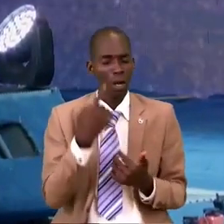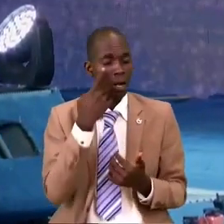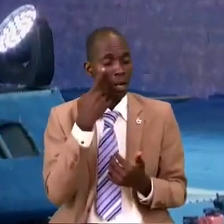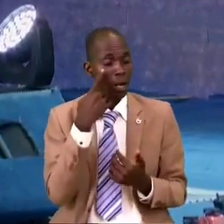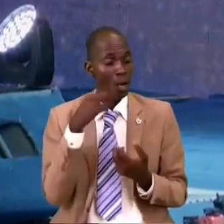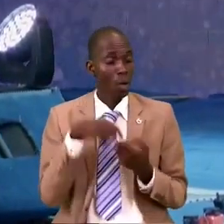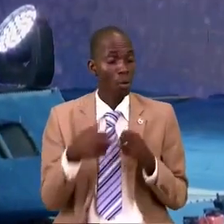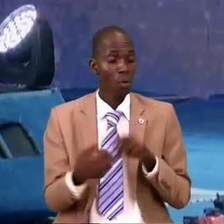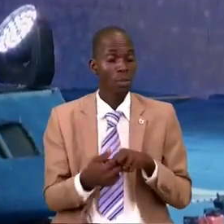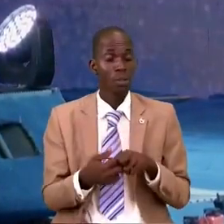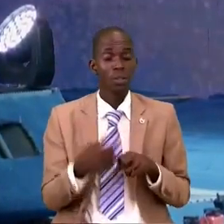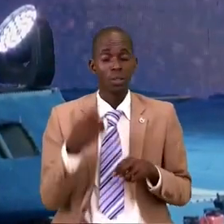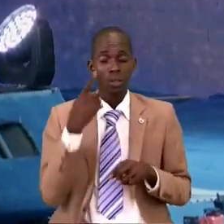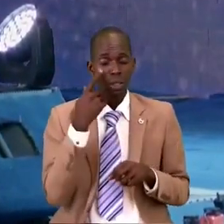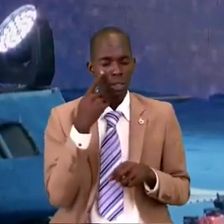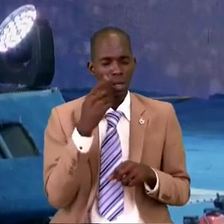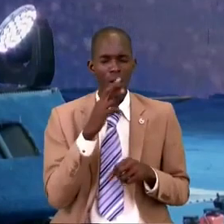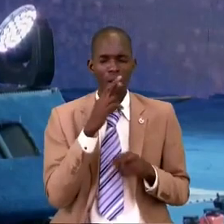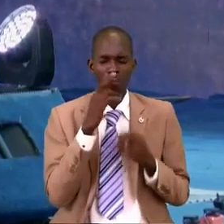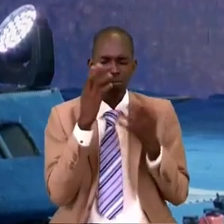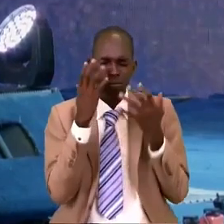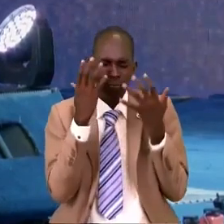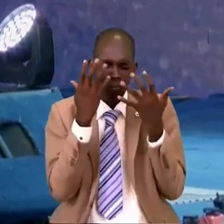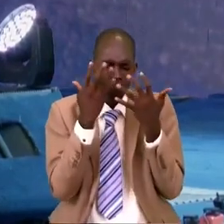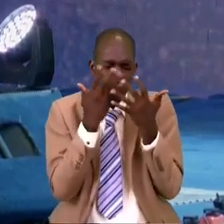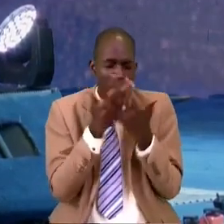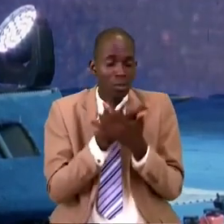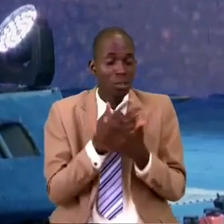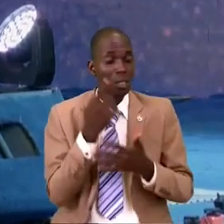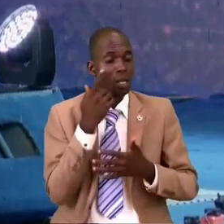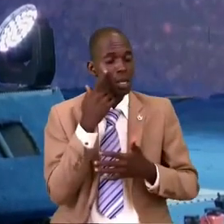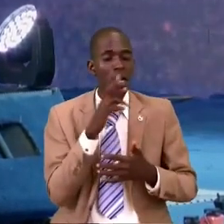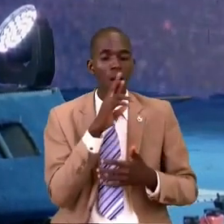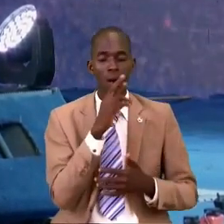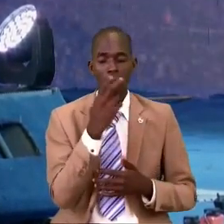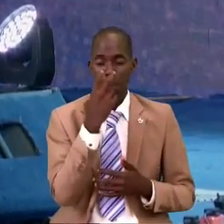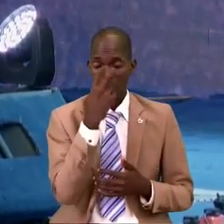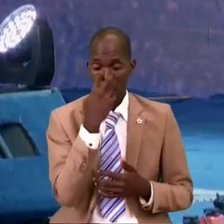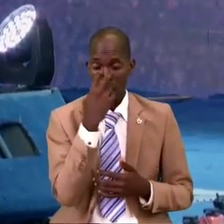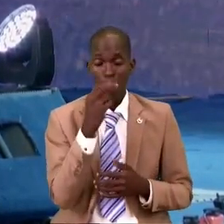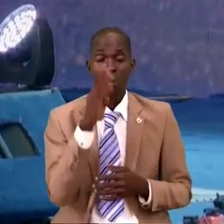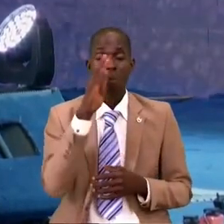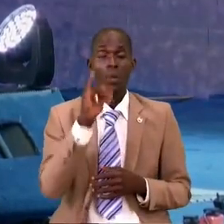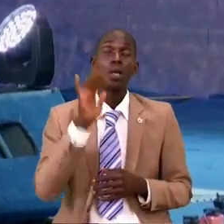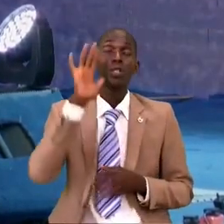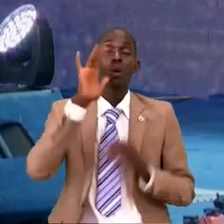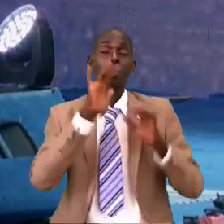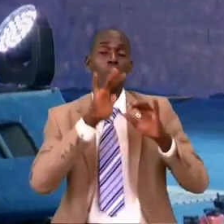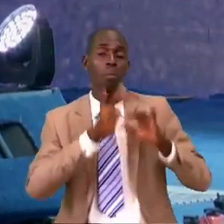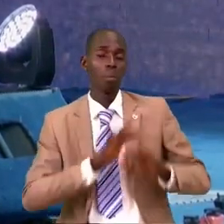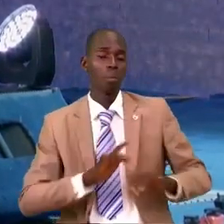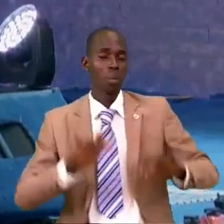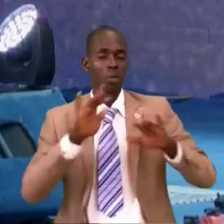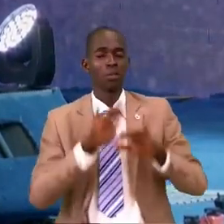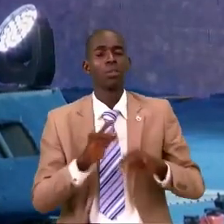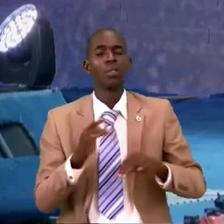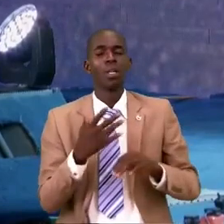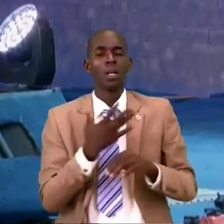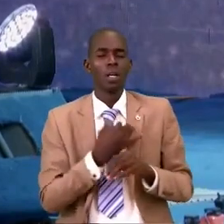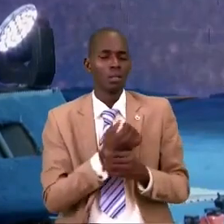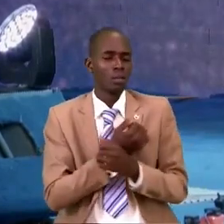compassion, I pray, Lord, touch those blind eyes now. Open the blind eyes